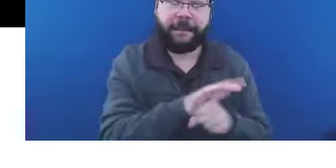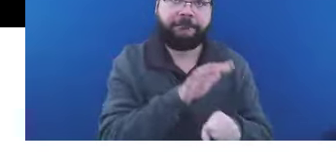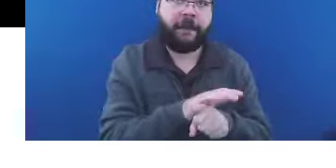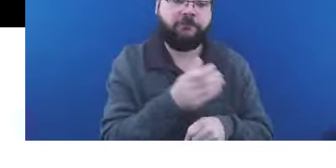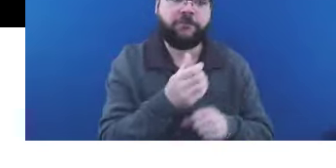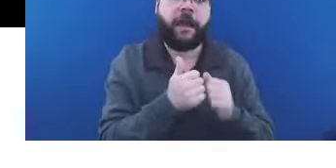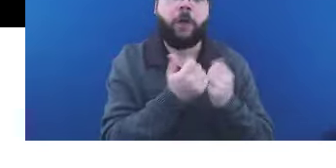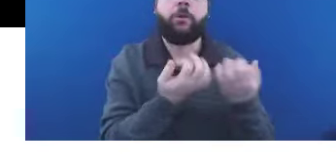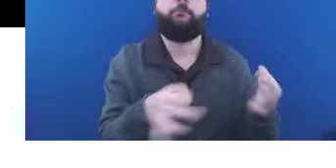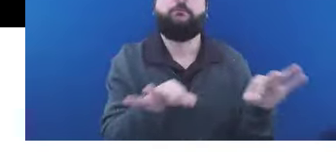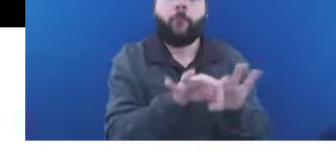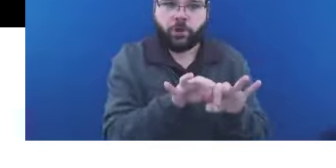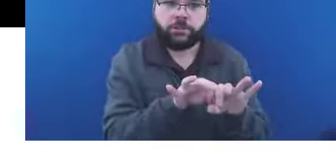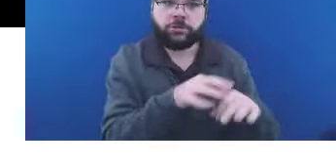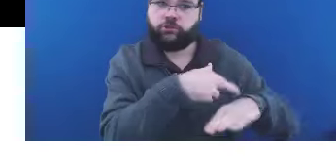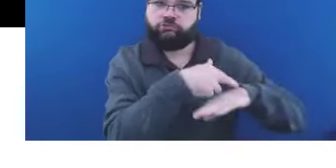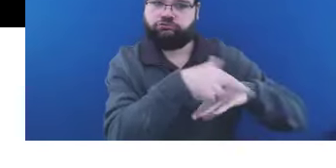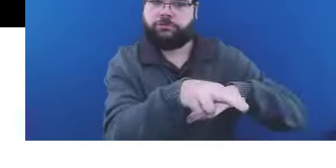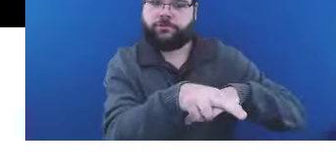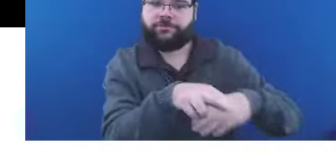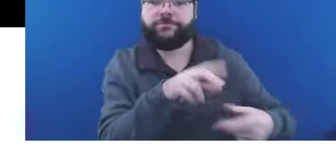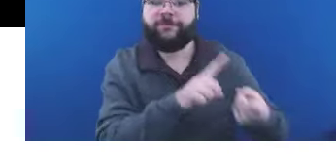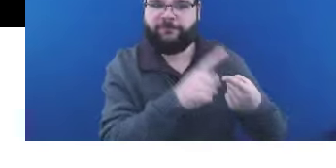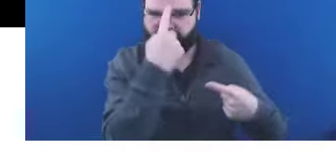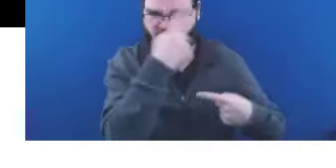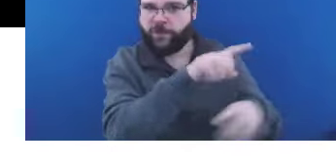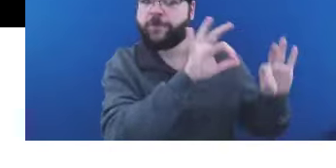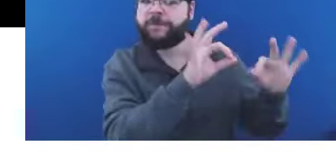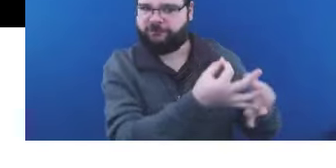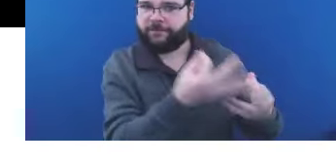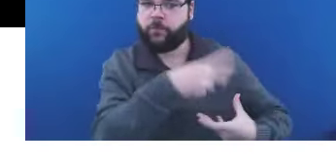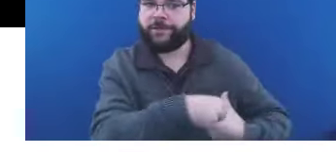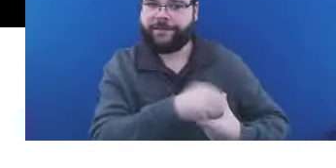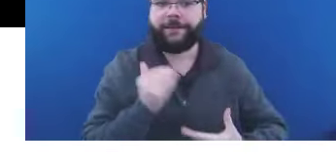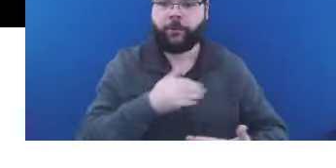is to families in our community.